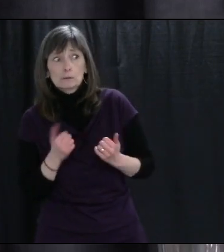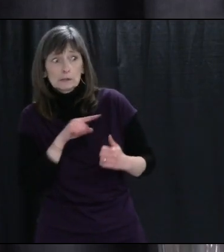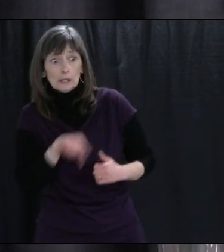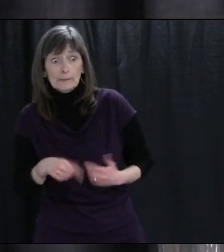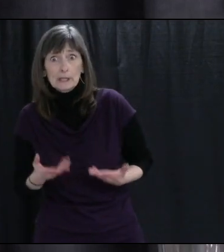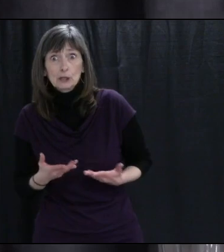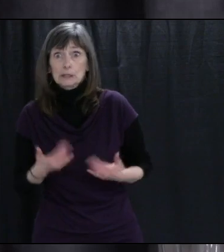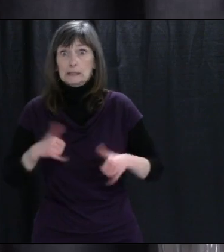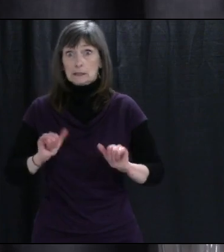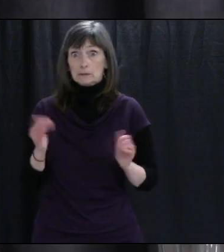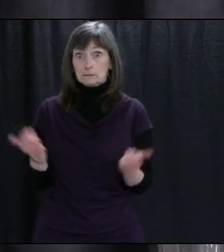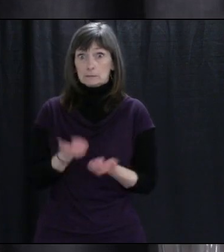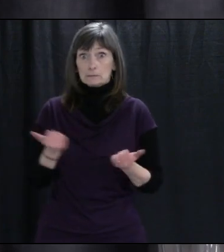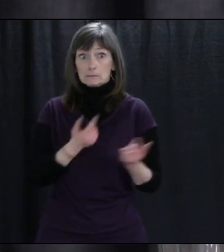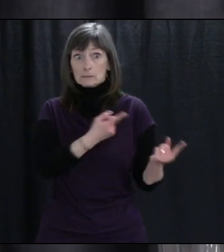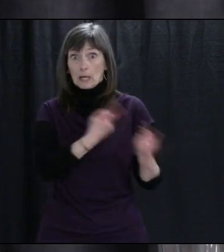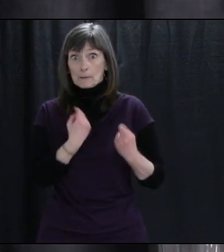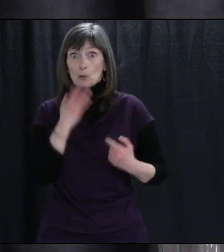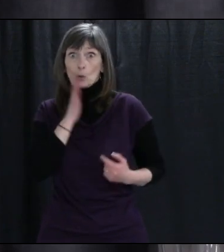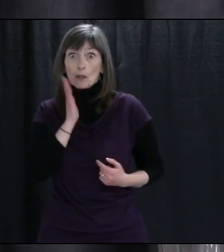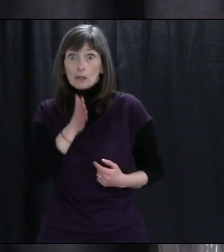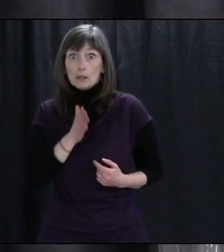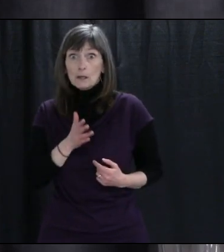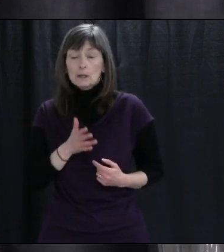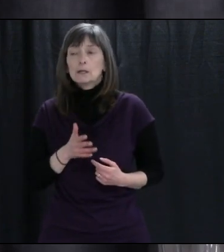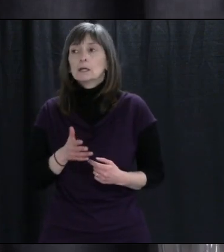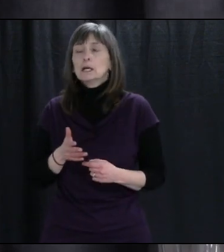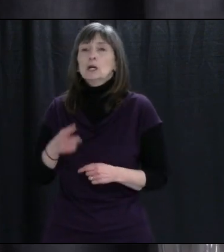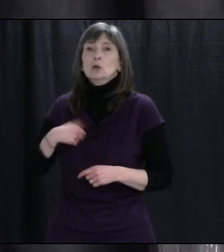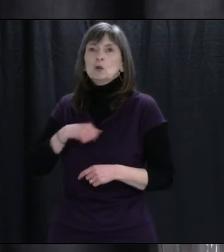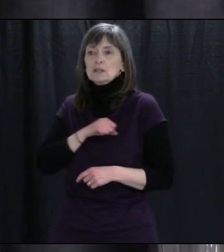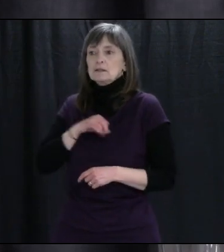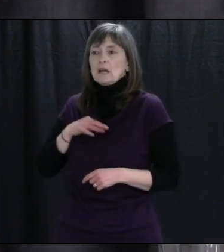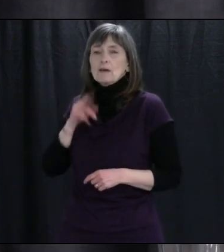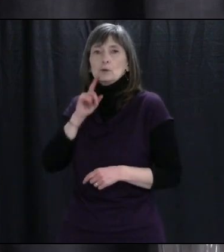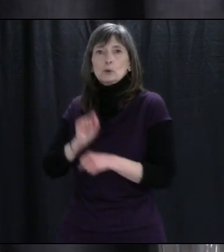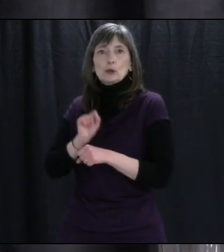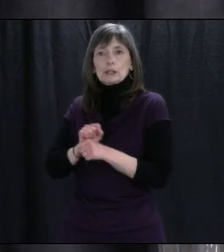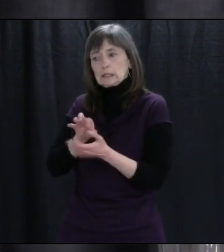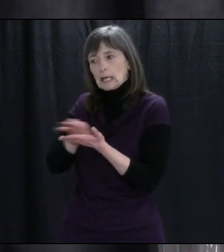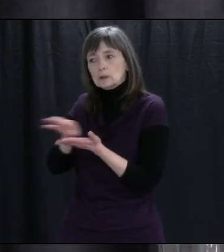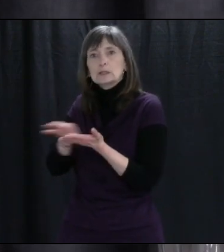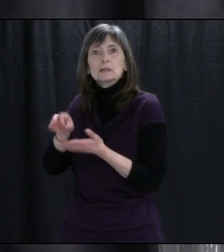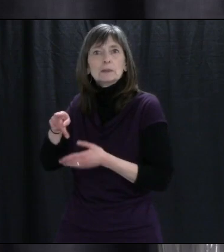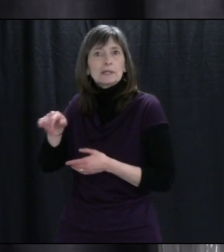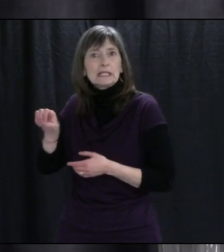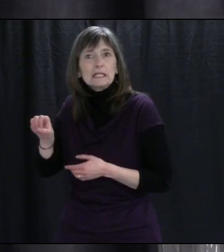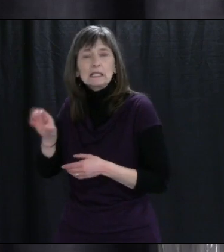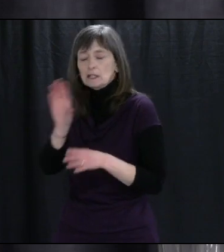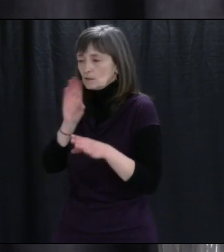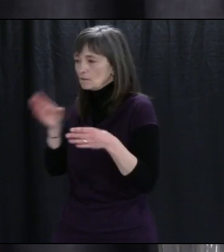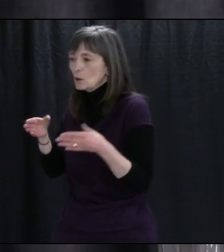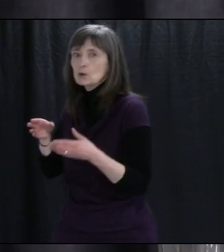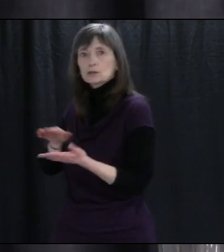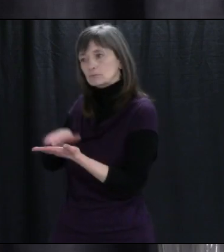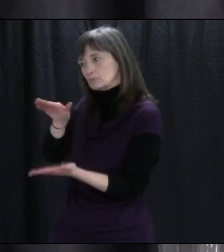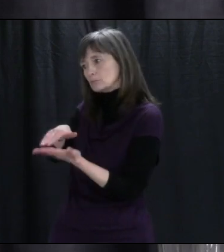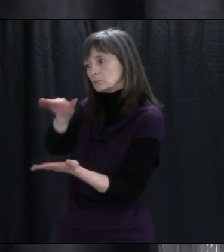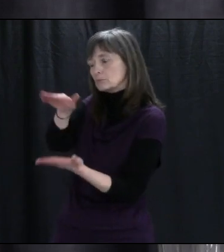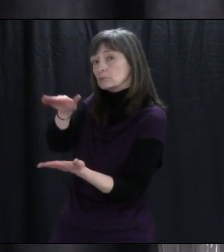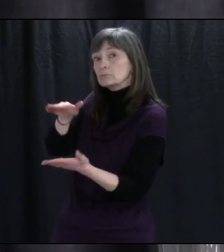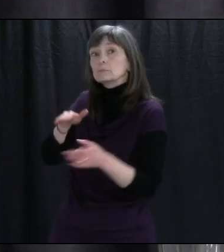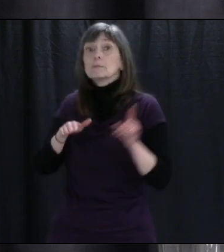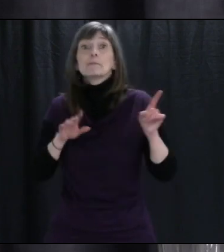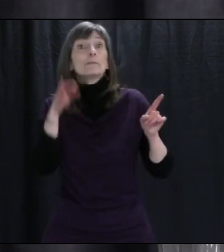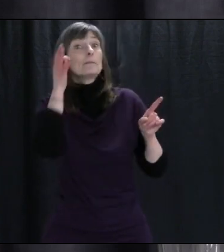working on the PPE and consumables piece at the moment. We have an understanding from the